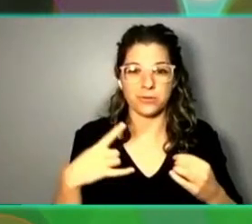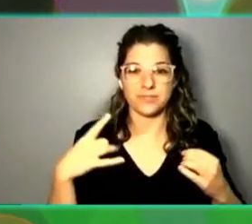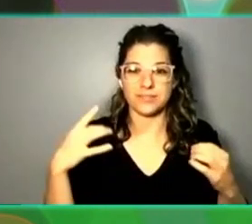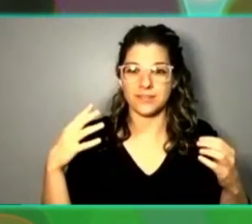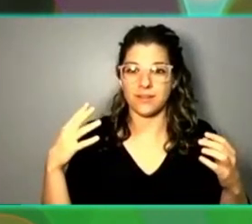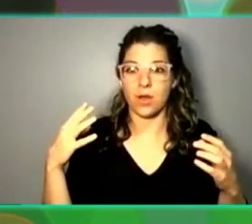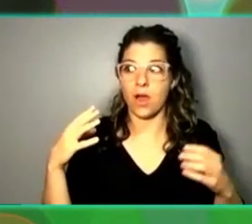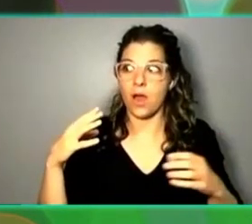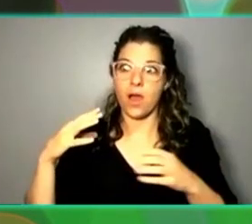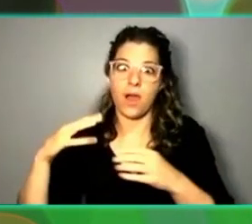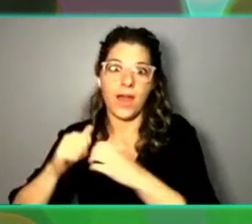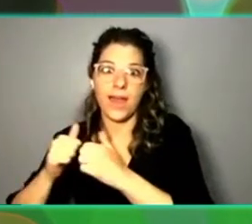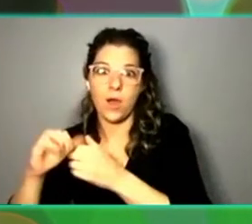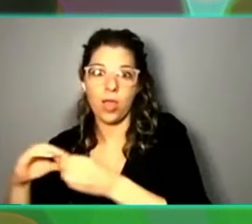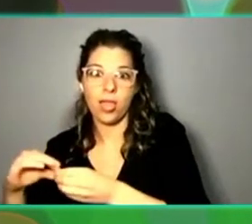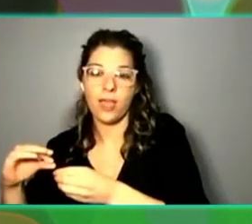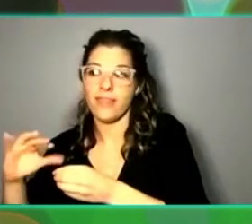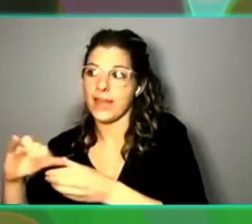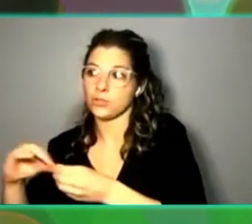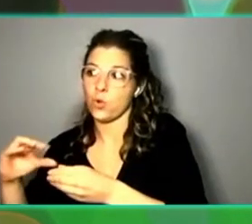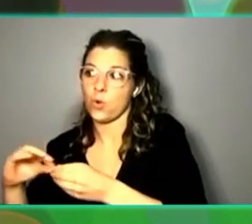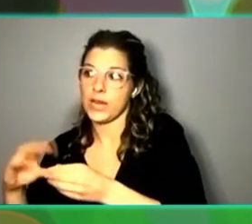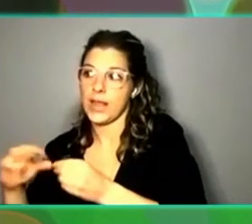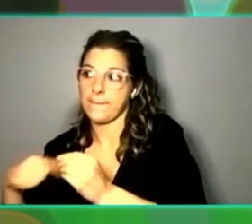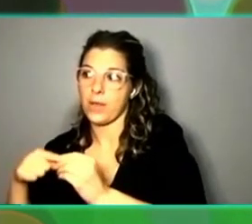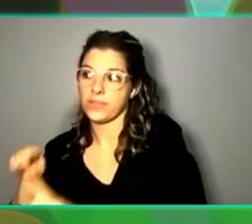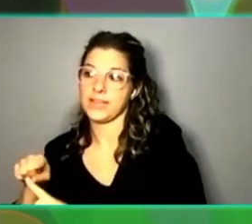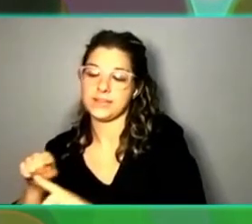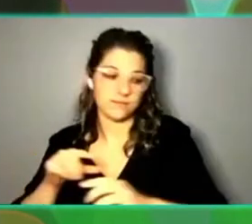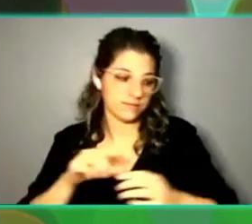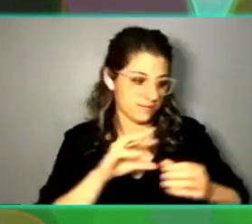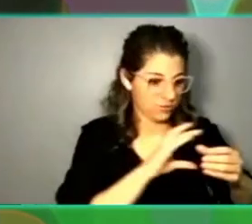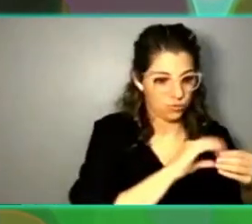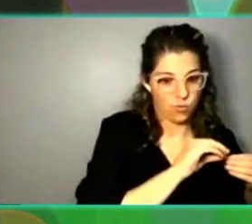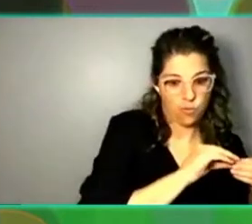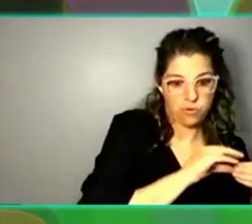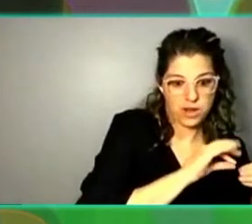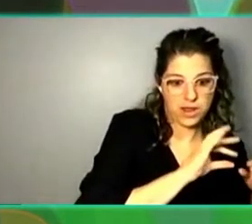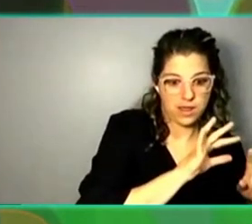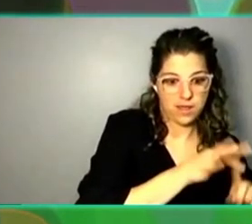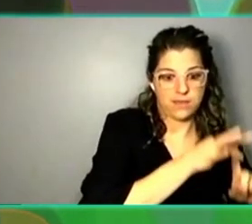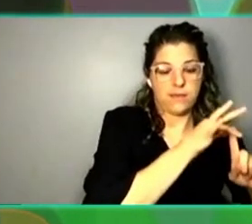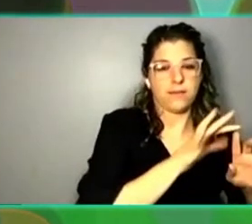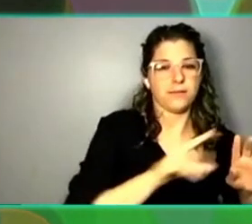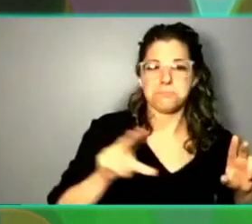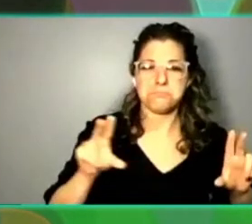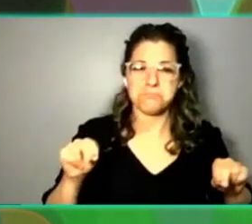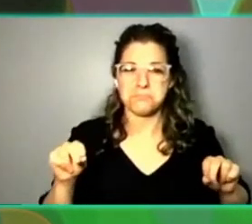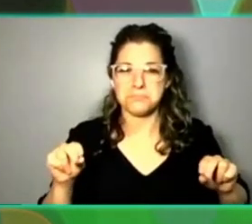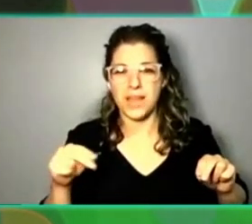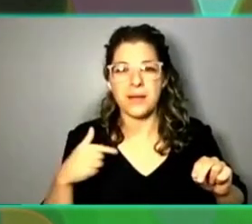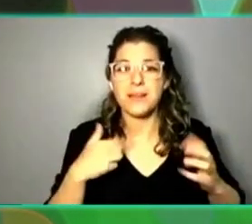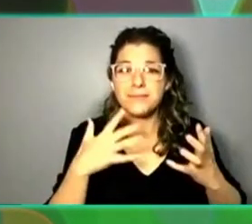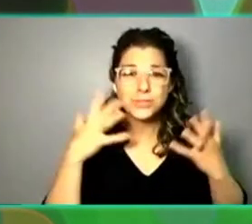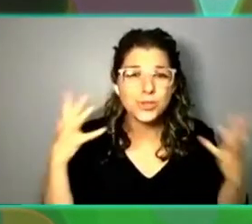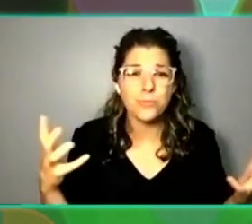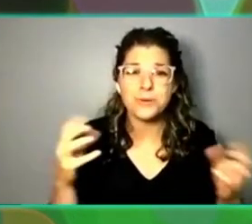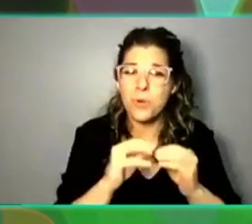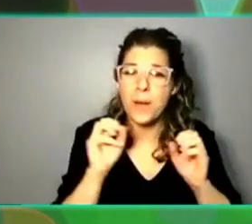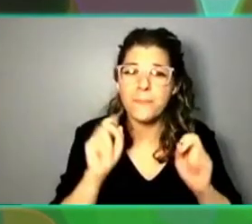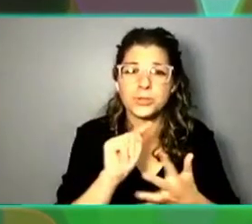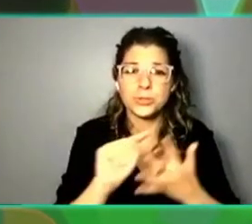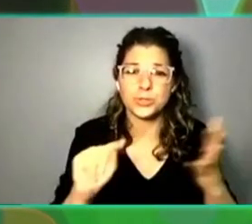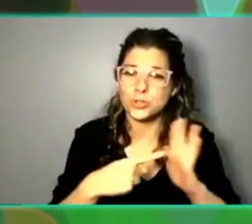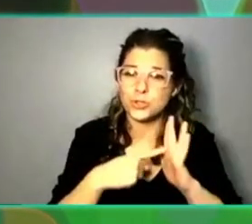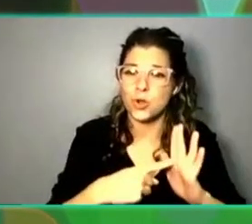how am I gonna make this story like about this particular Black woman exceptional? Because I'm gonna have so many more chances to show so many